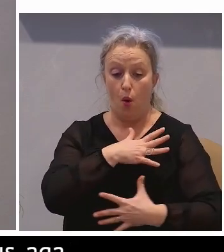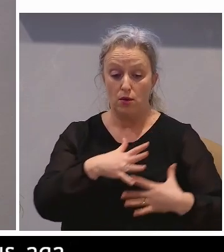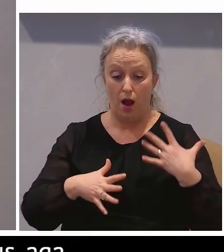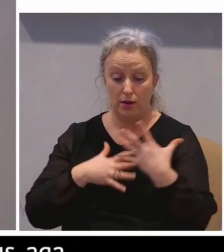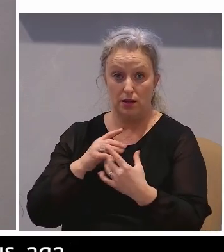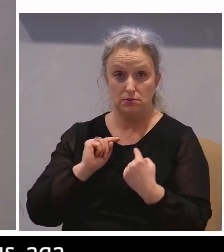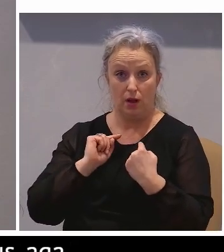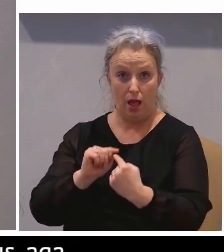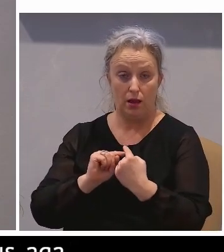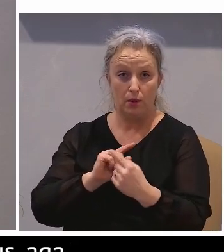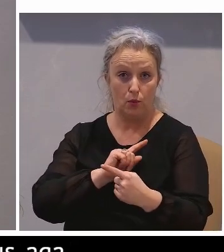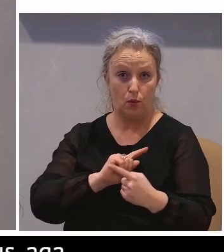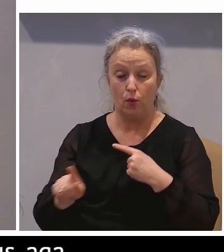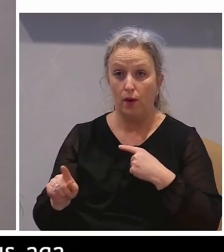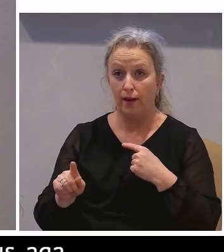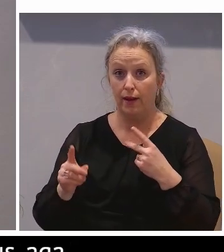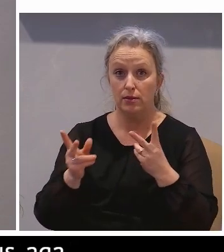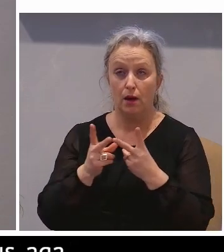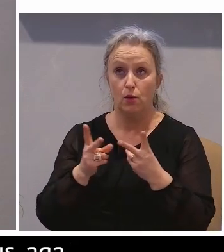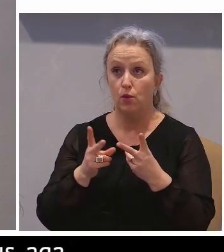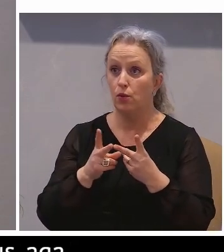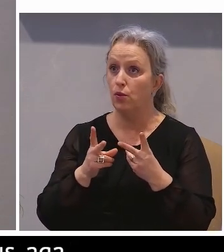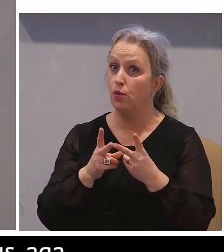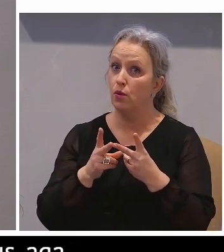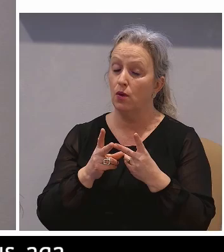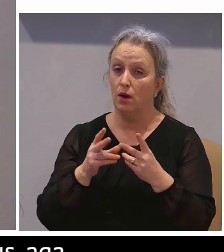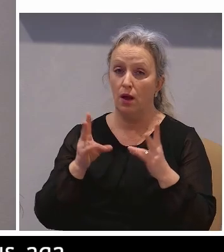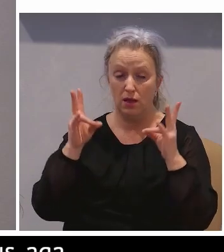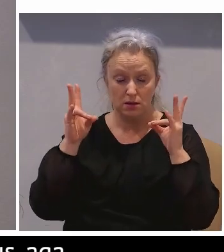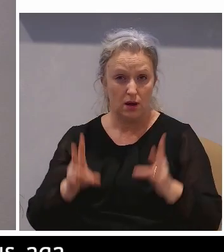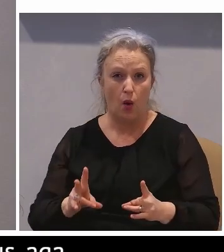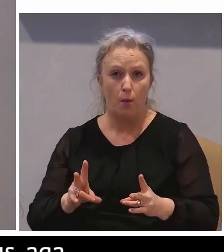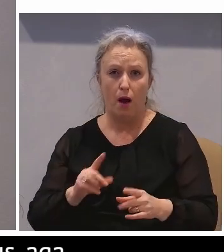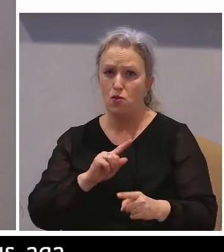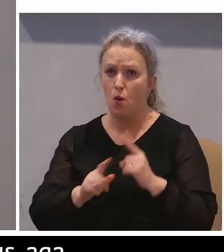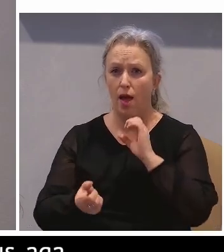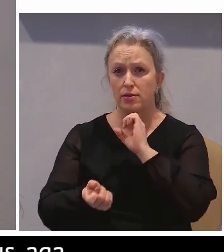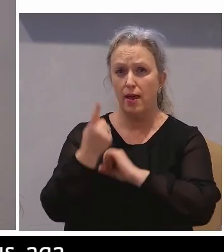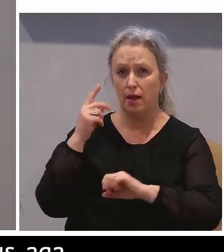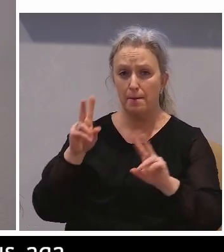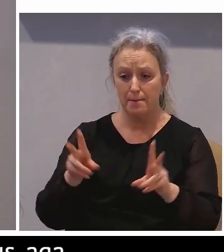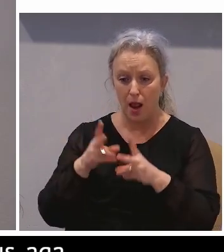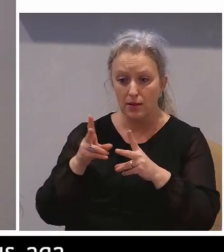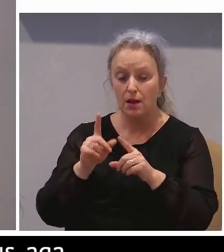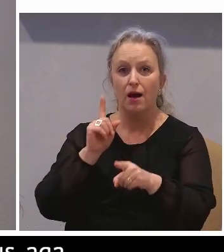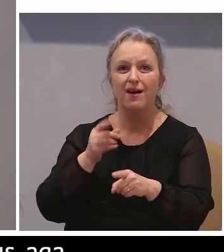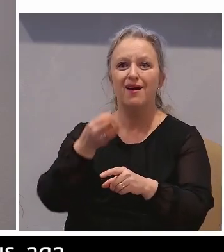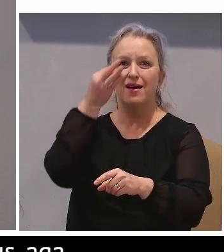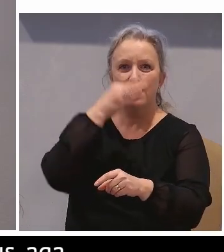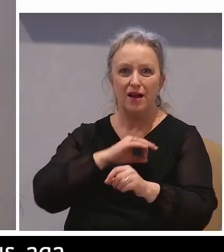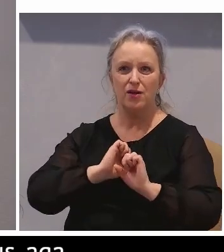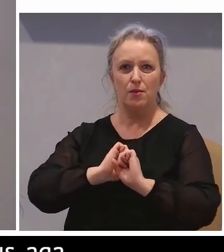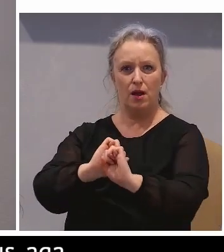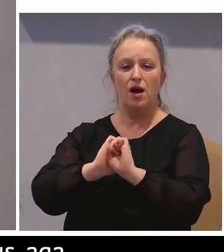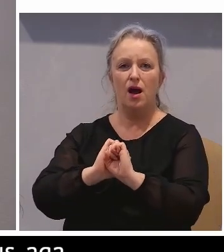kui mingisugusele What happens is that all effort breaks muscle